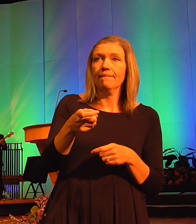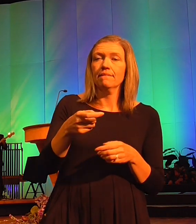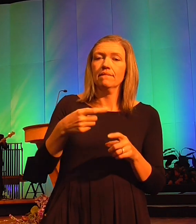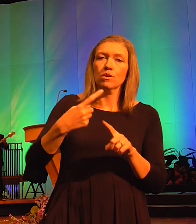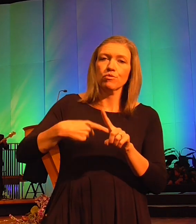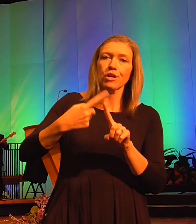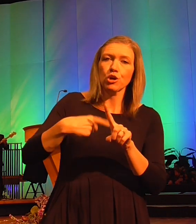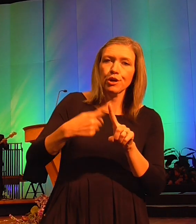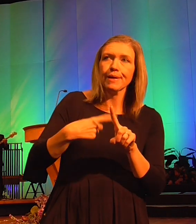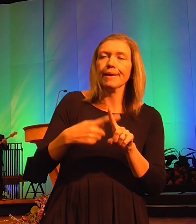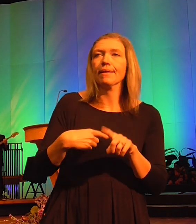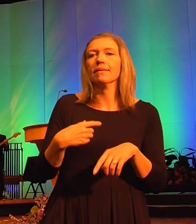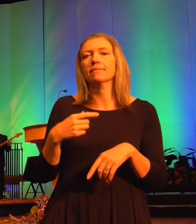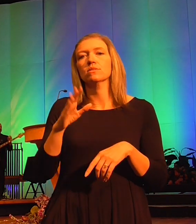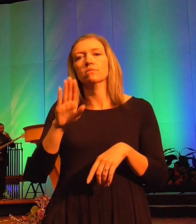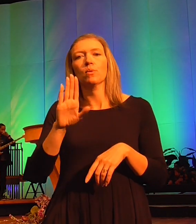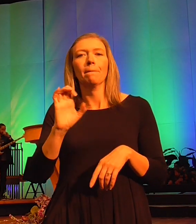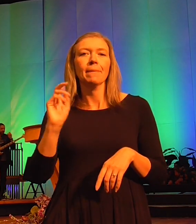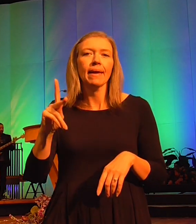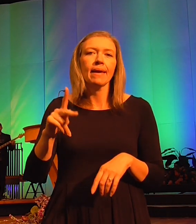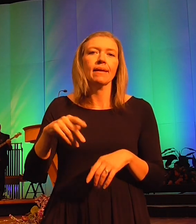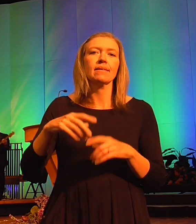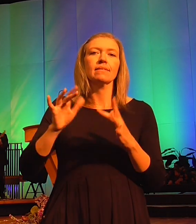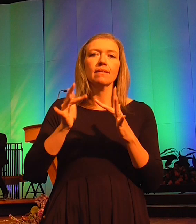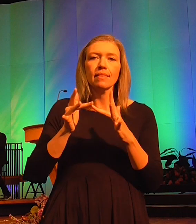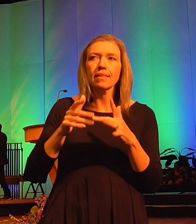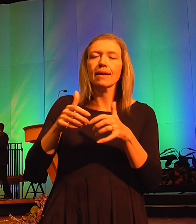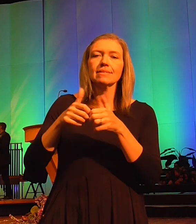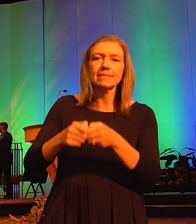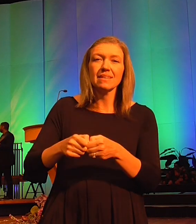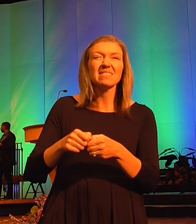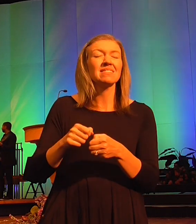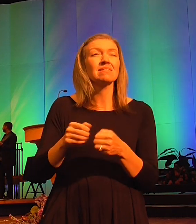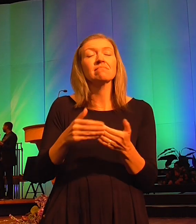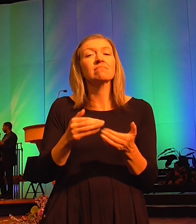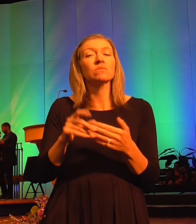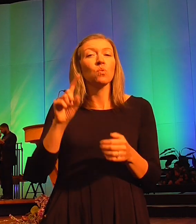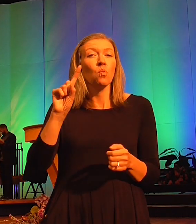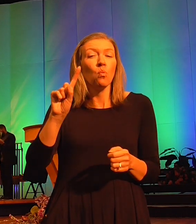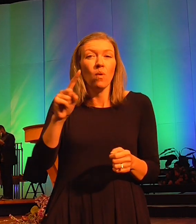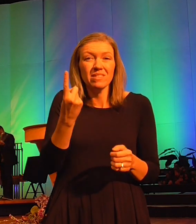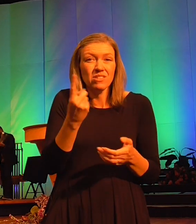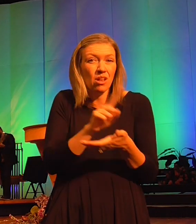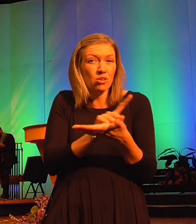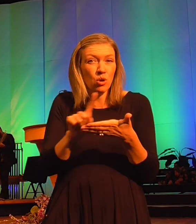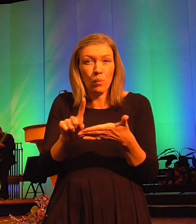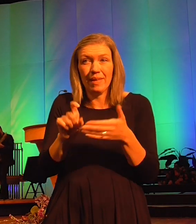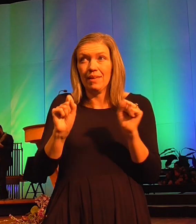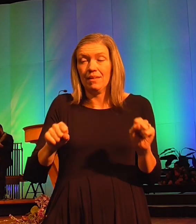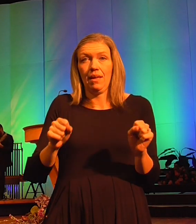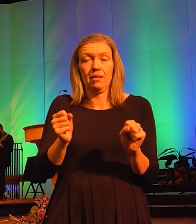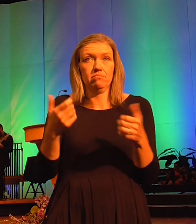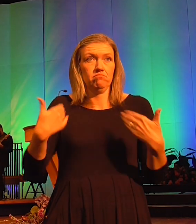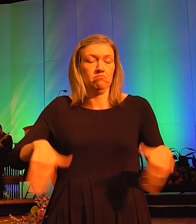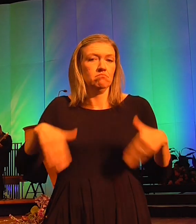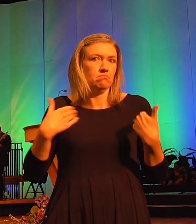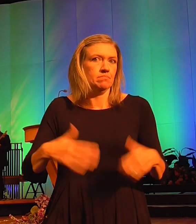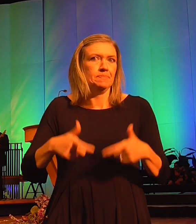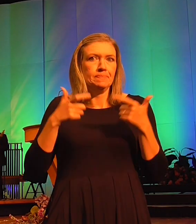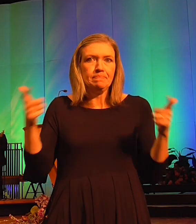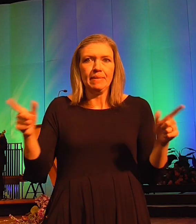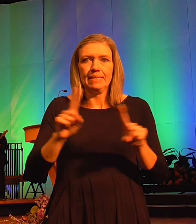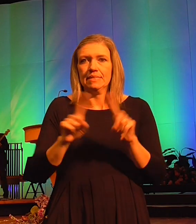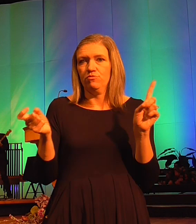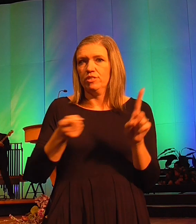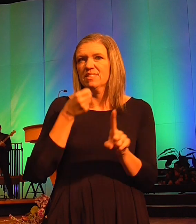bank or online or through text, just consider that even $1 a week by so many of us can make a big difference. So just know we are so grateful for